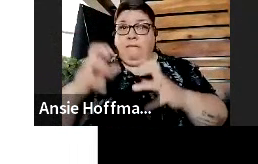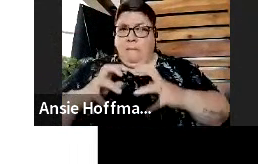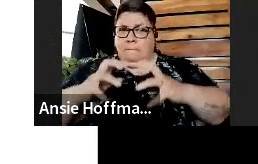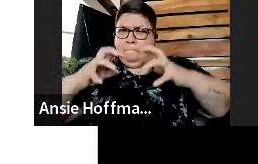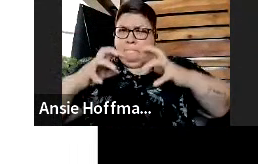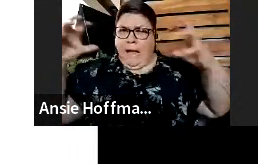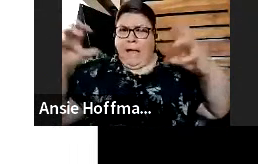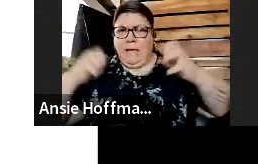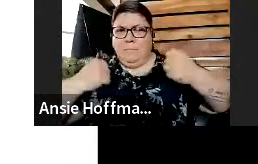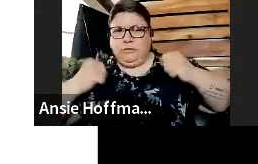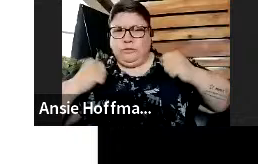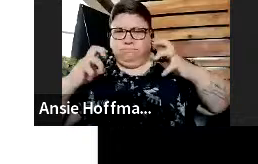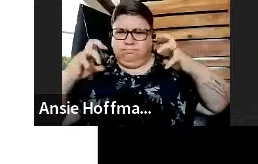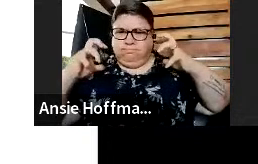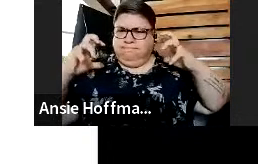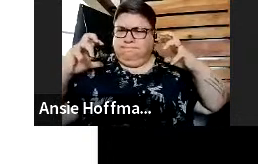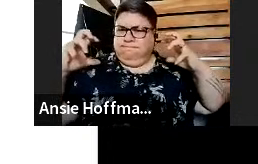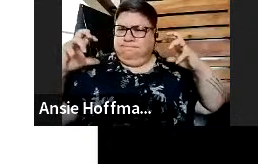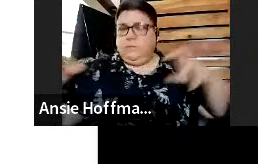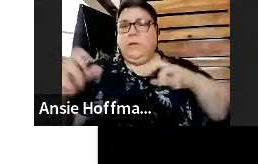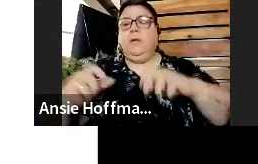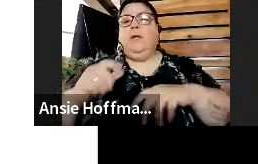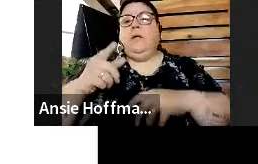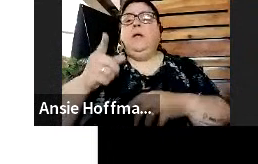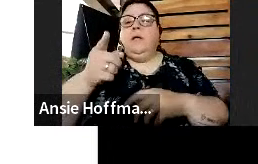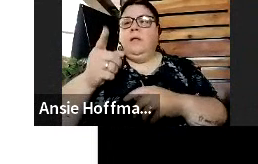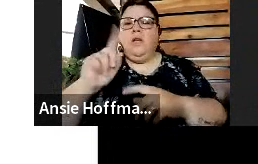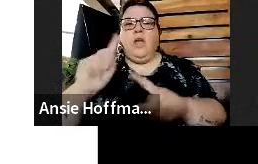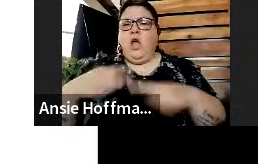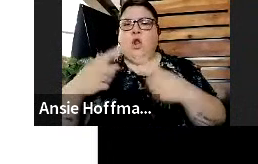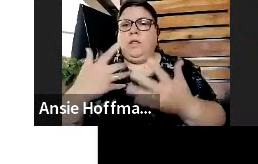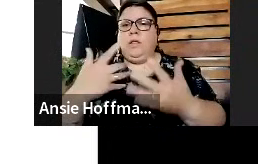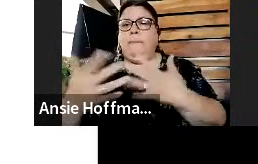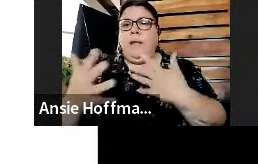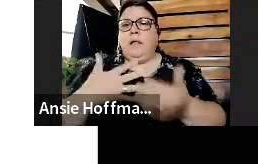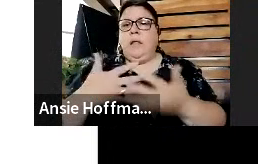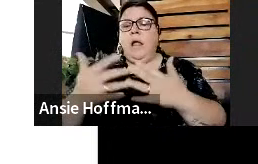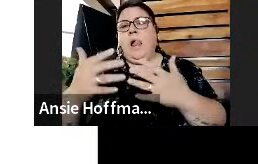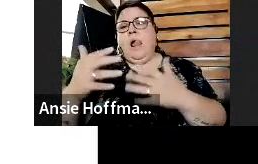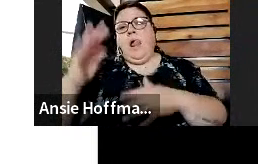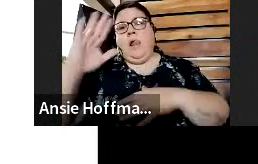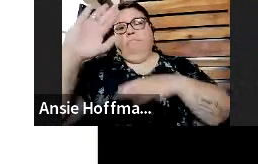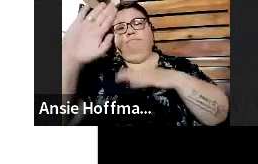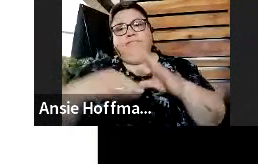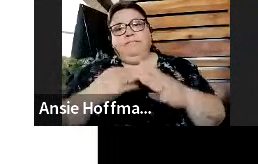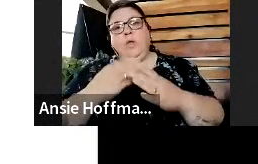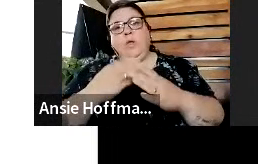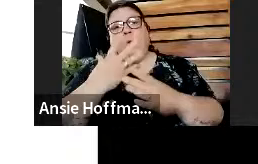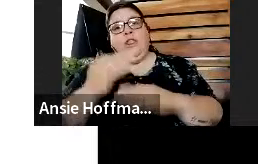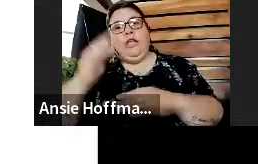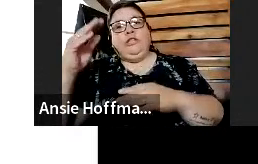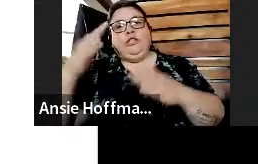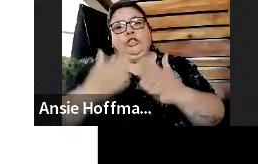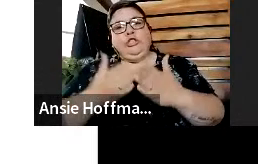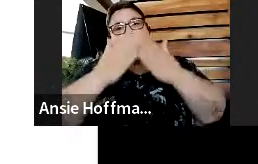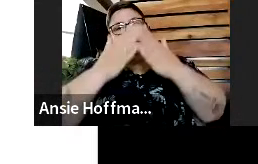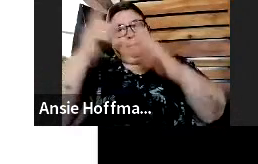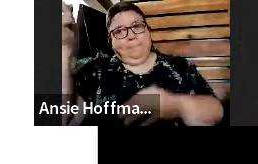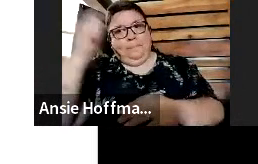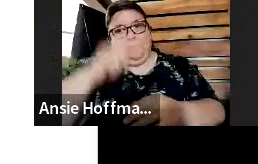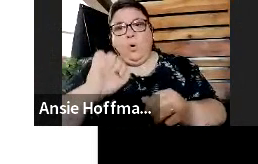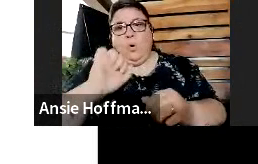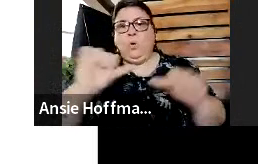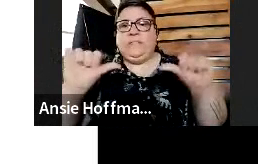industrial machines, it is not practical for shipping purposes because of the sizes of these machines for them to